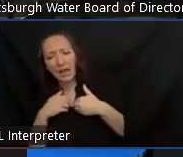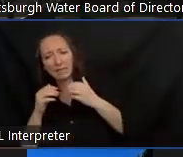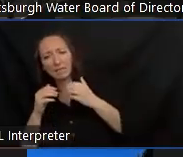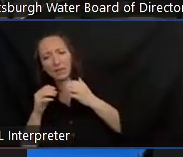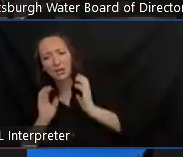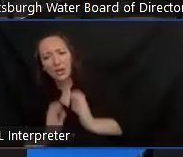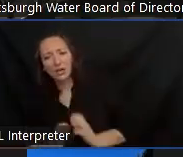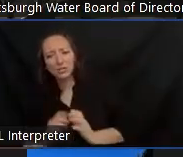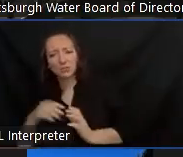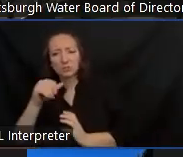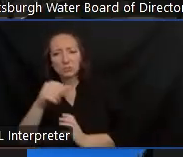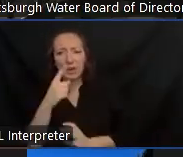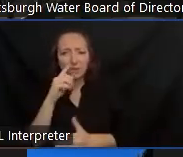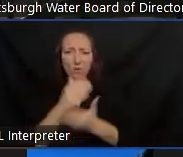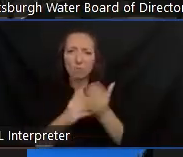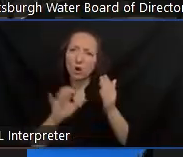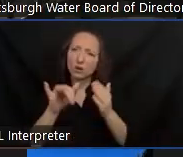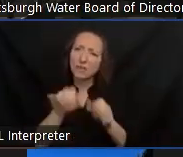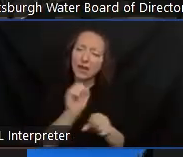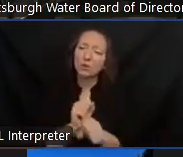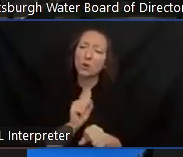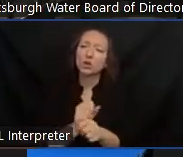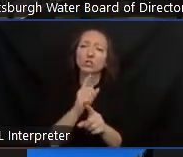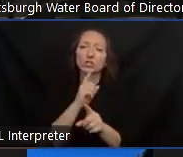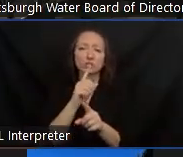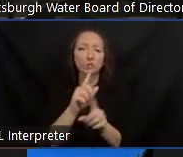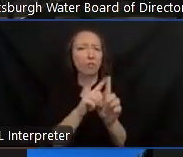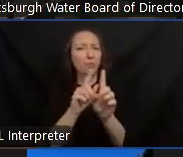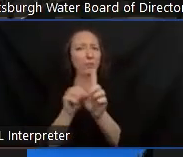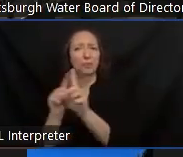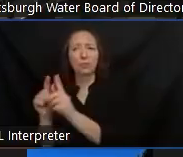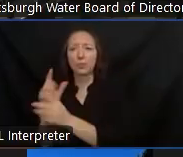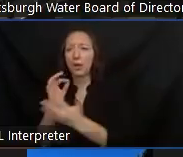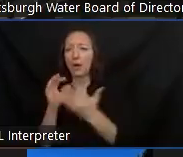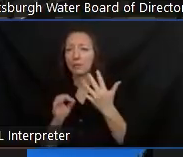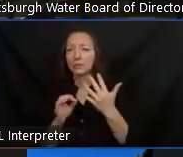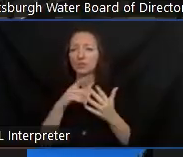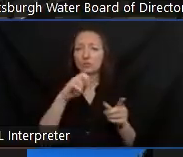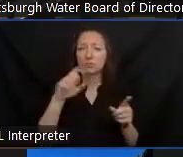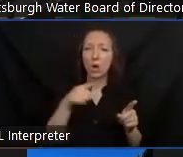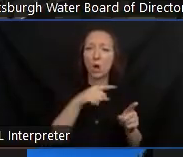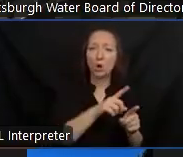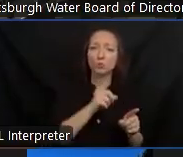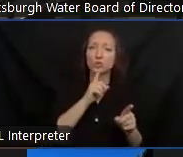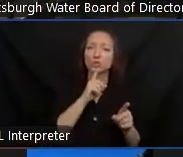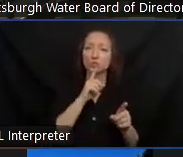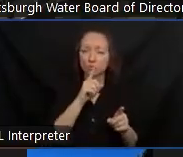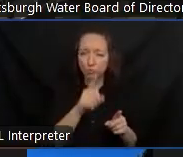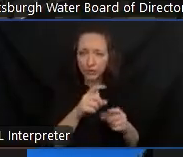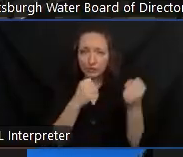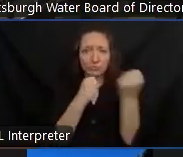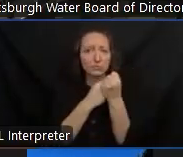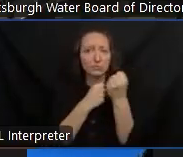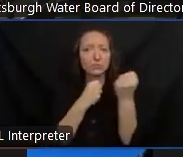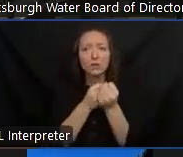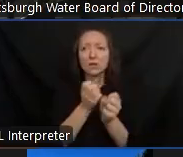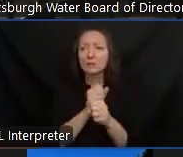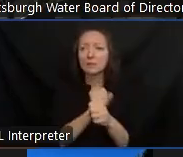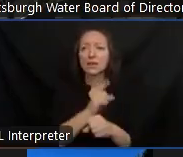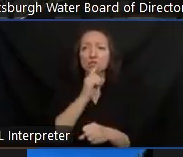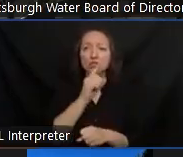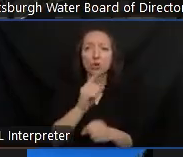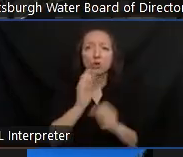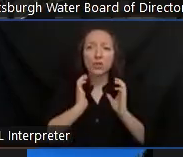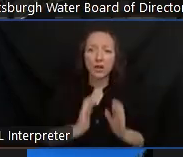work? The full breadth of options on the table. And Paul was very insistent that we do right by our customers and make the program as